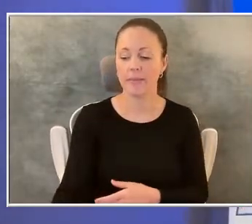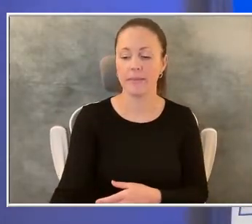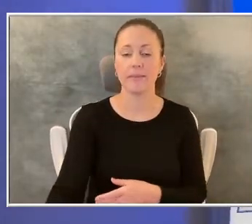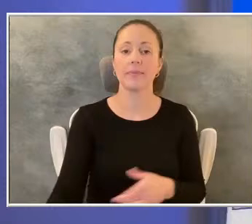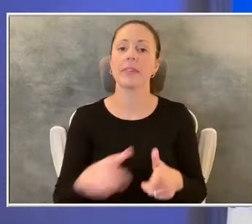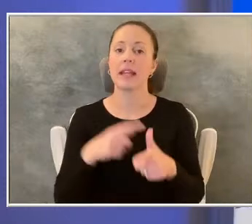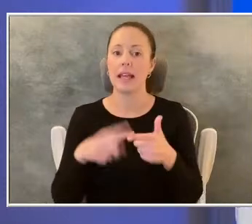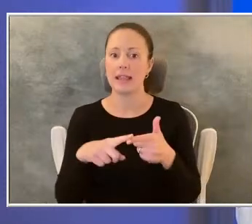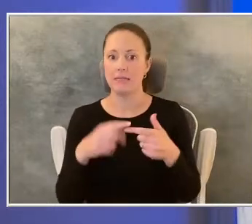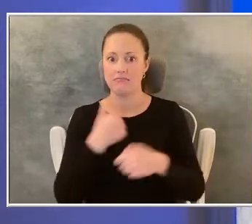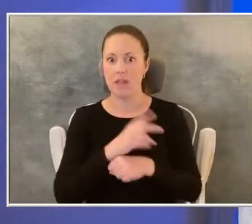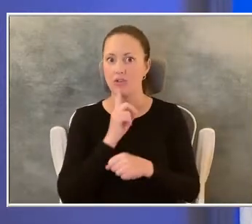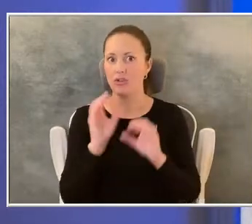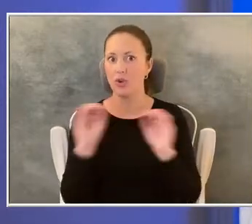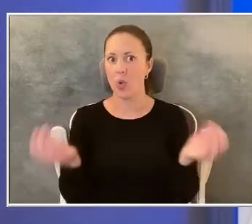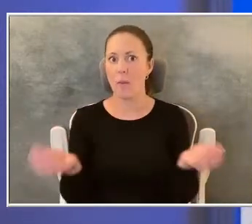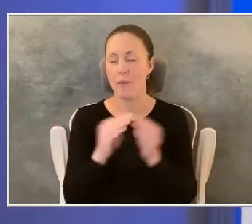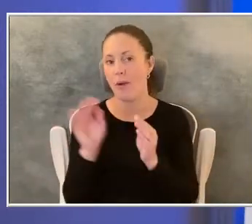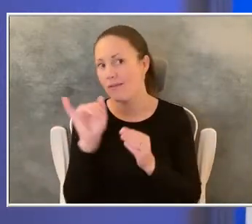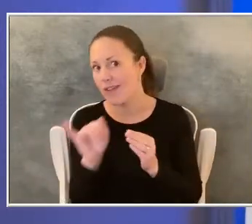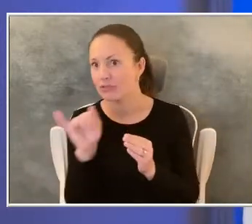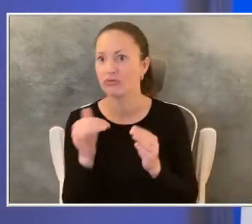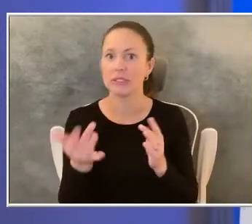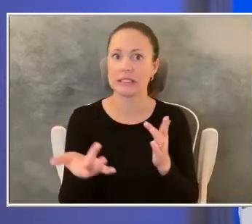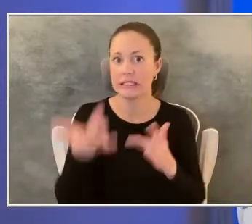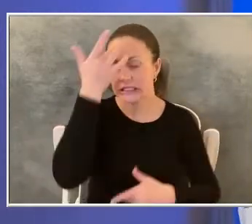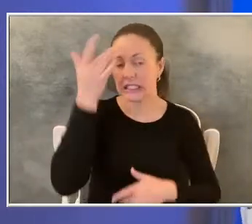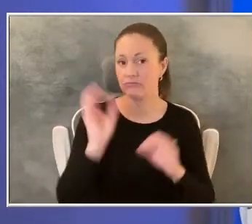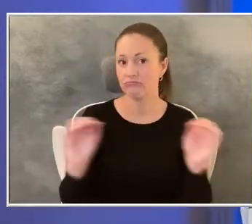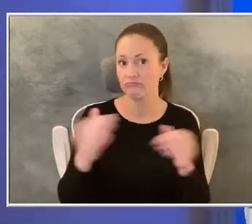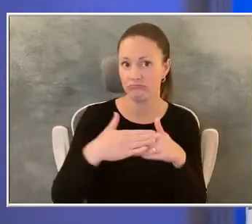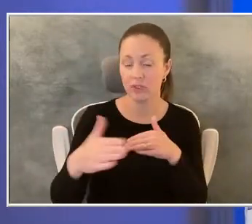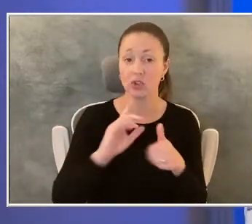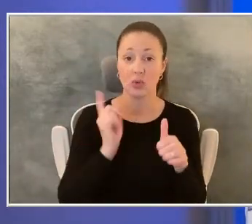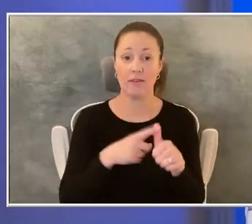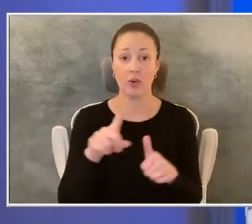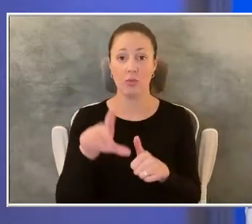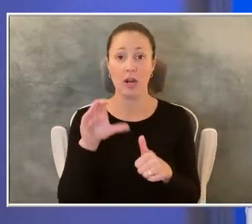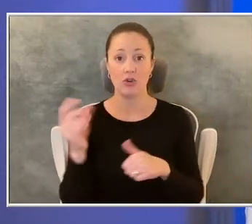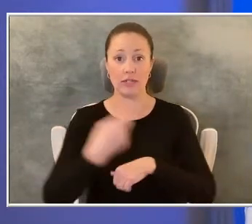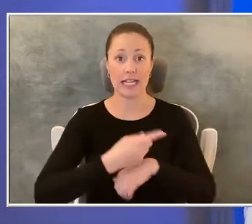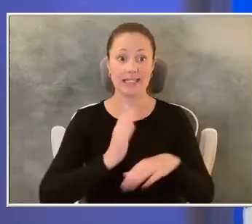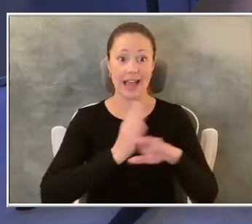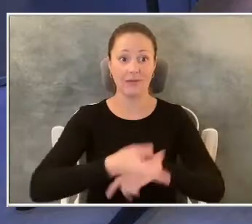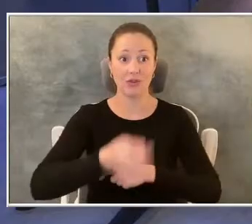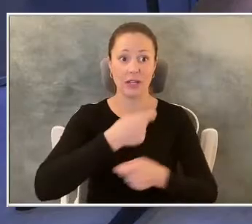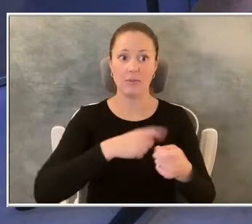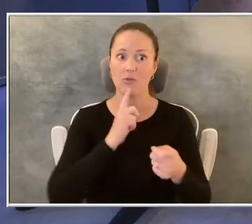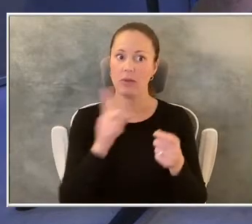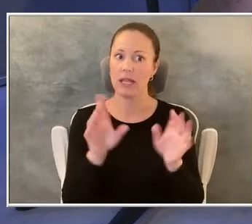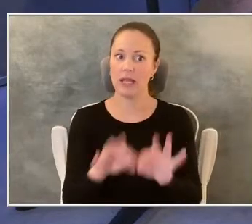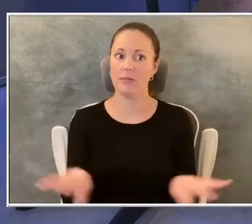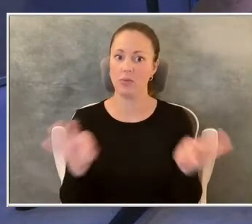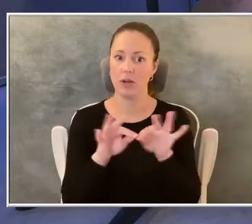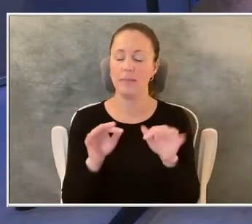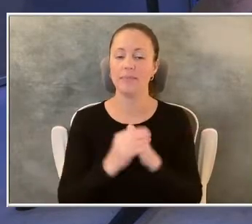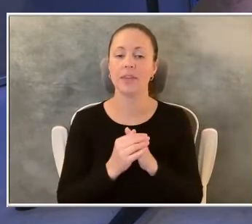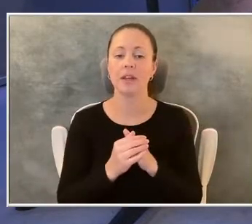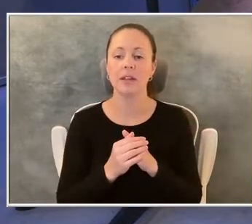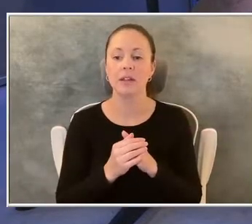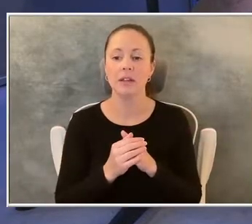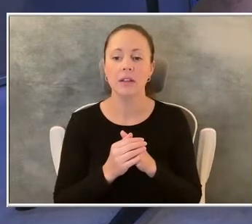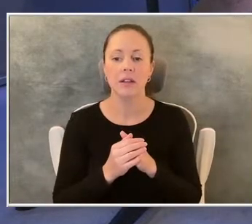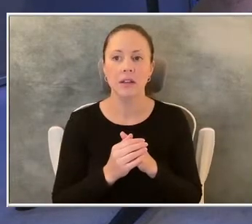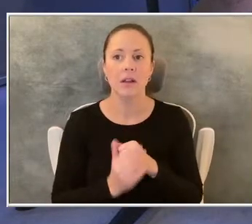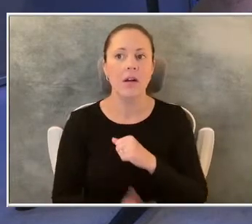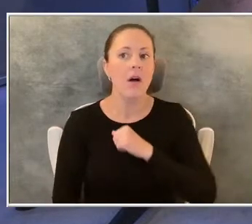for infections. So the first 100 days after transplant are very critical. Kayla, what's your role post-transplant in John's care?